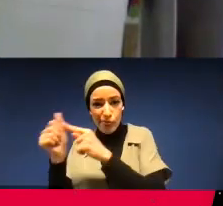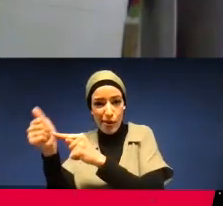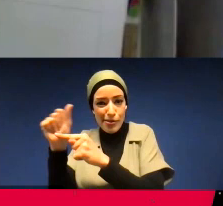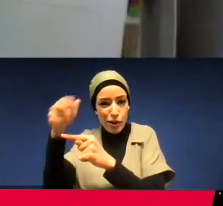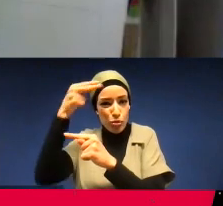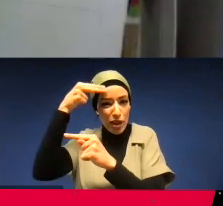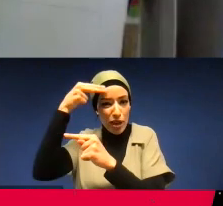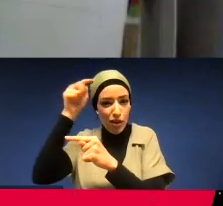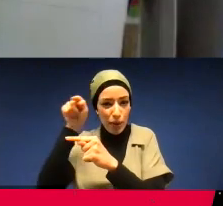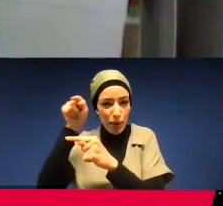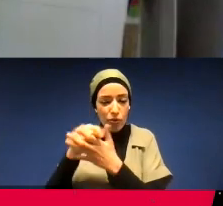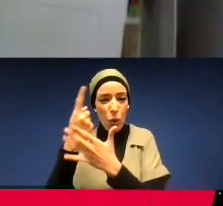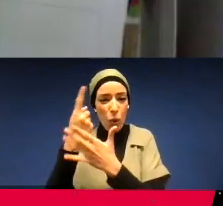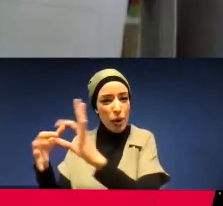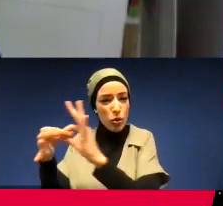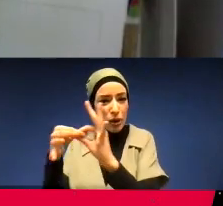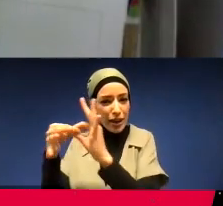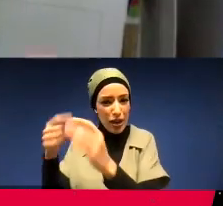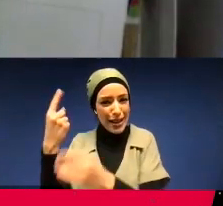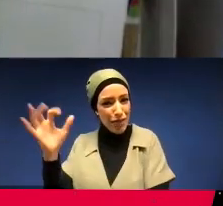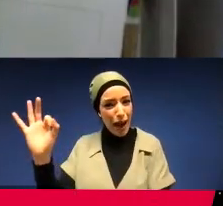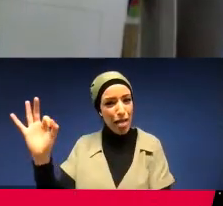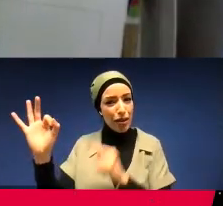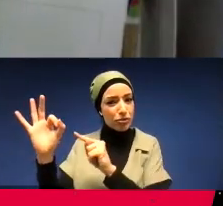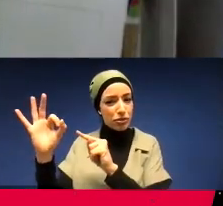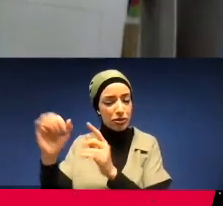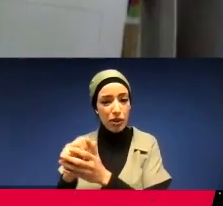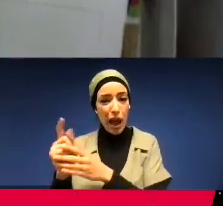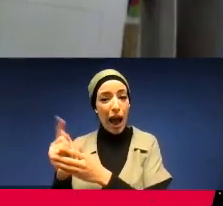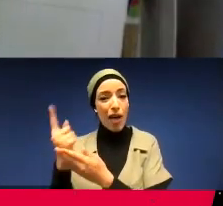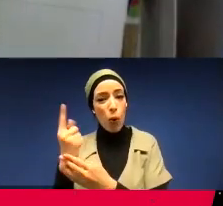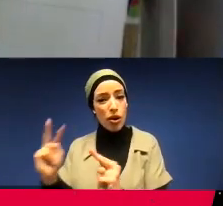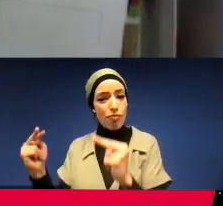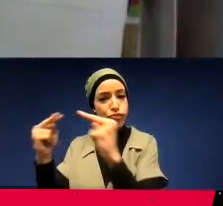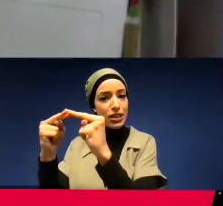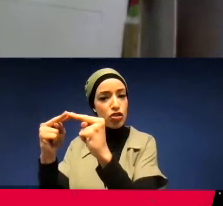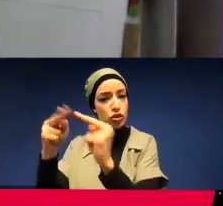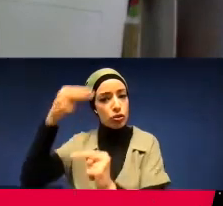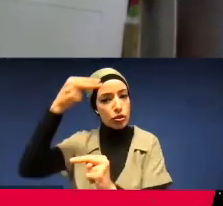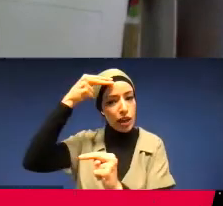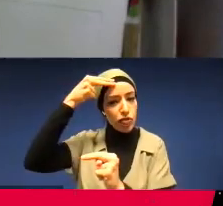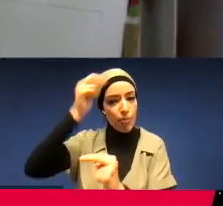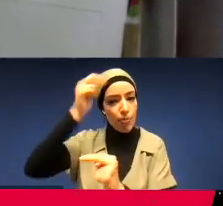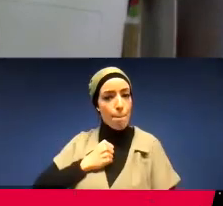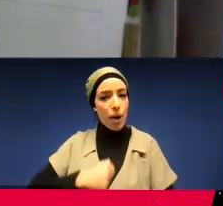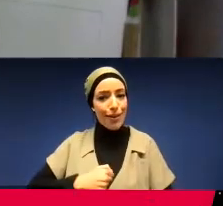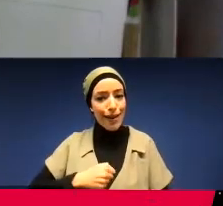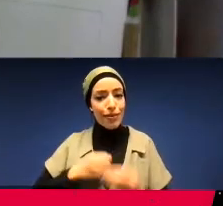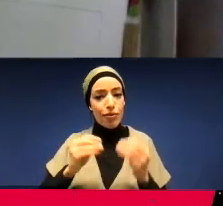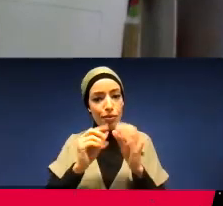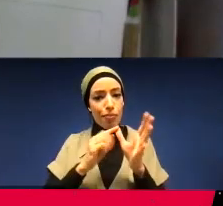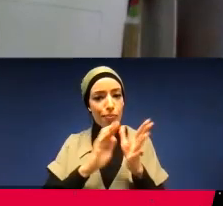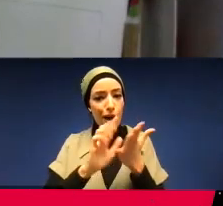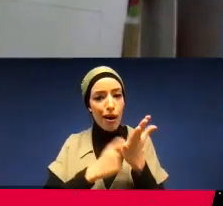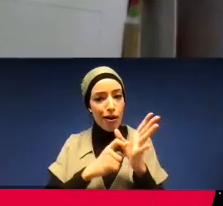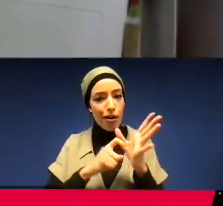The only connection of this island is there is a bridge between Saudi Arabia and Bahrain, and that's the only way people could get out of the